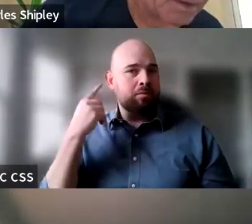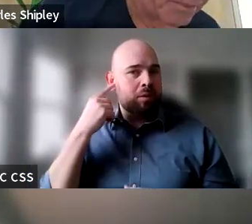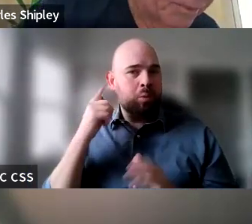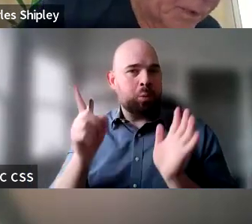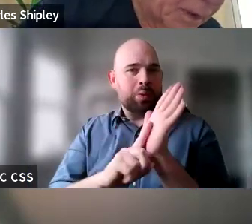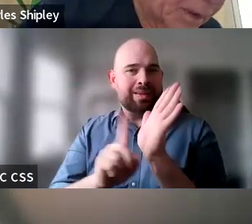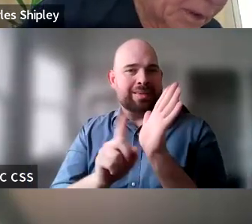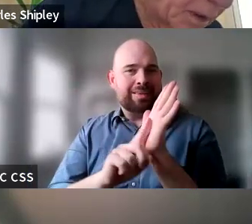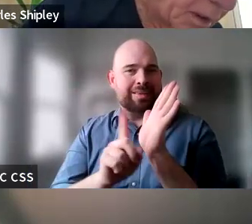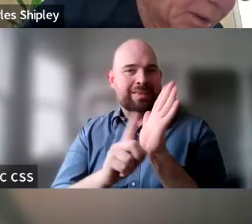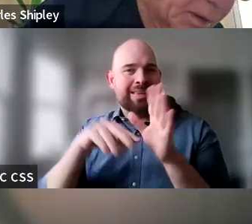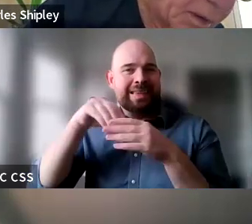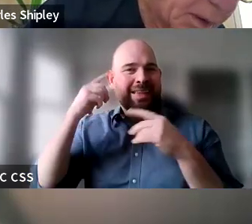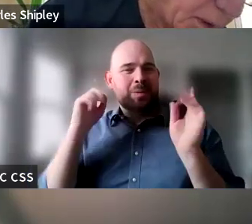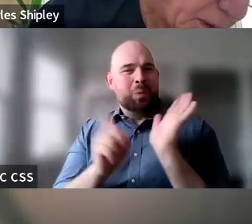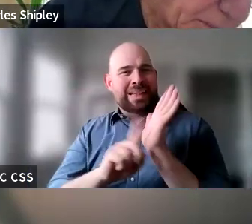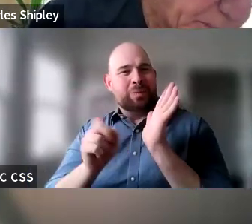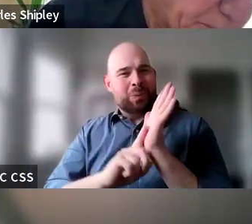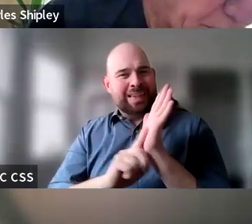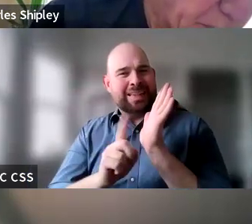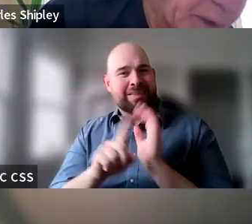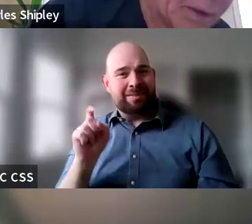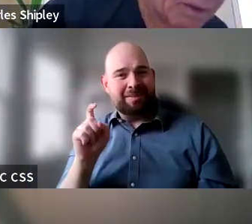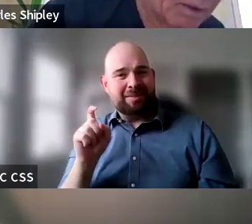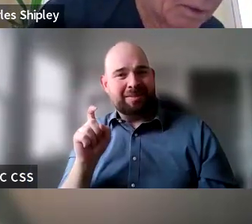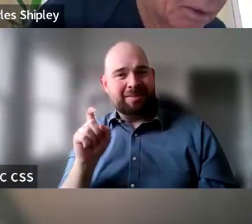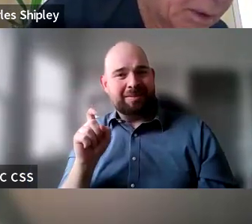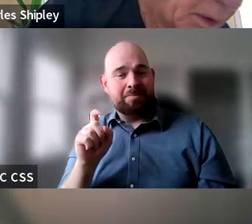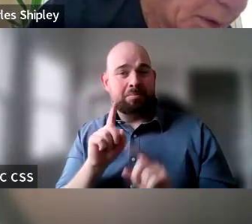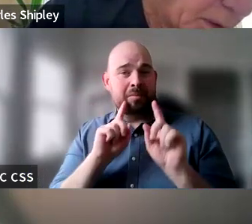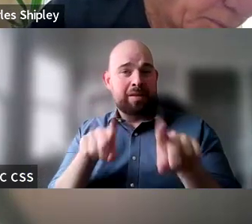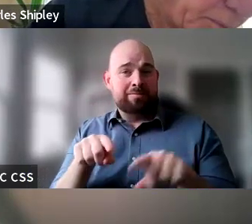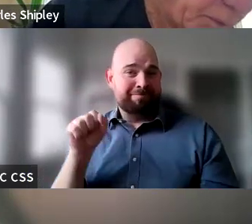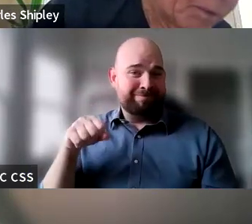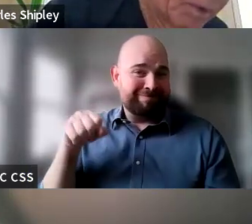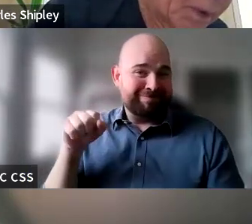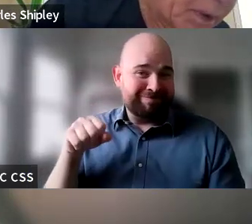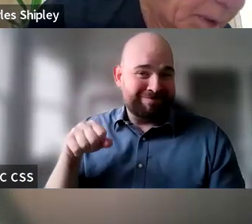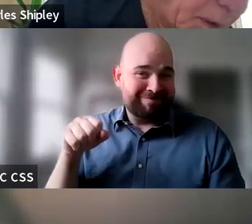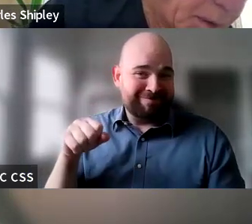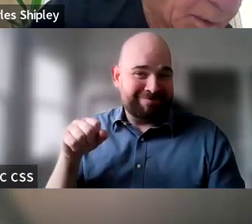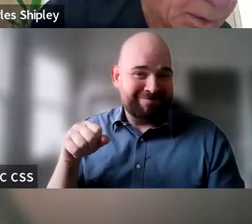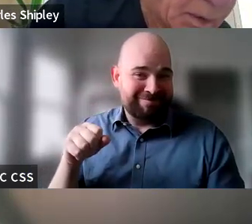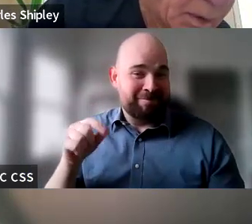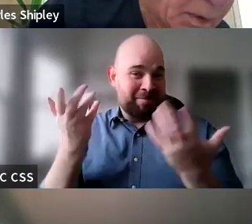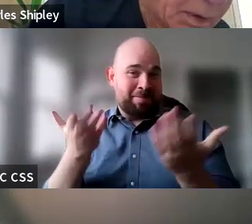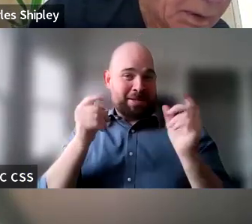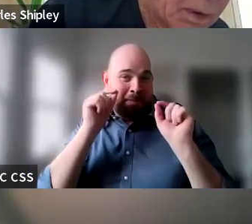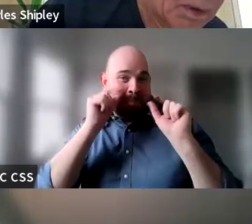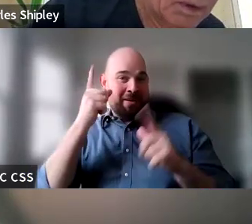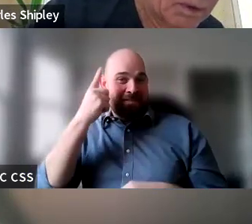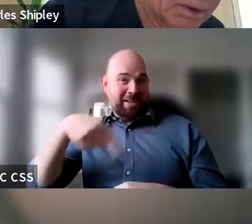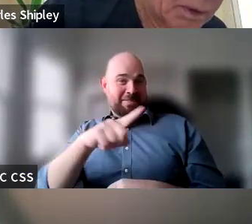one. Do deaf people have that ear ringing inside of their ears? Can they hear that? And the answer is